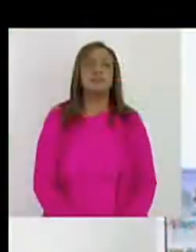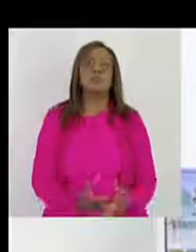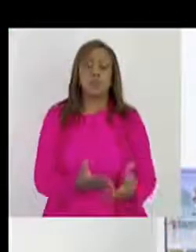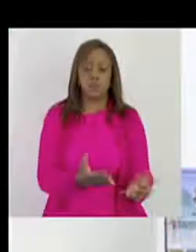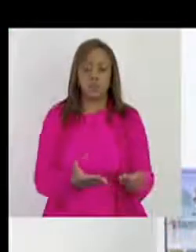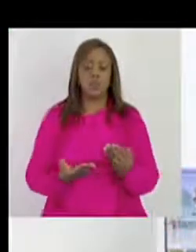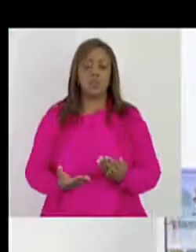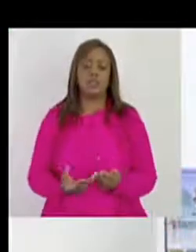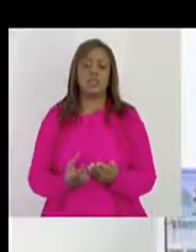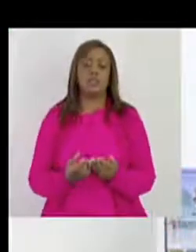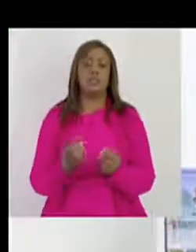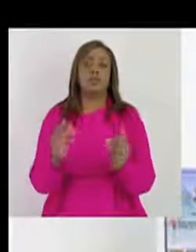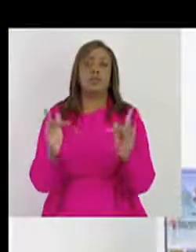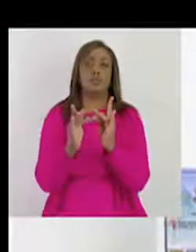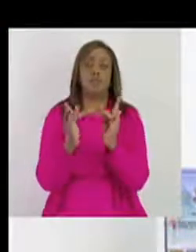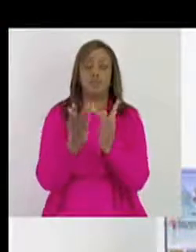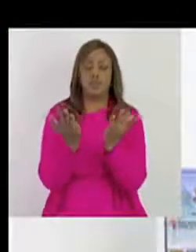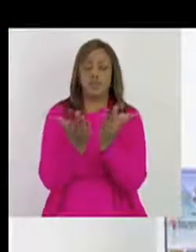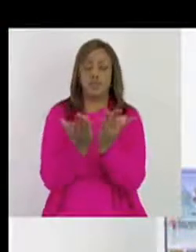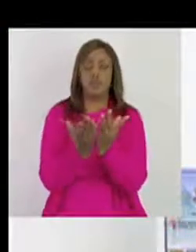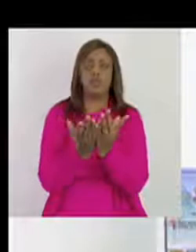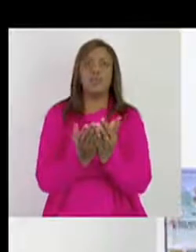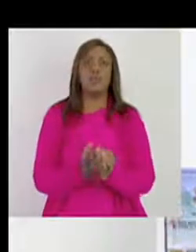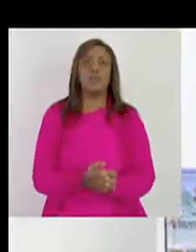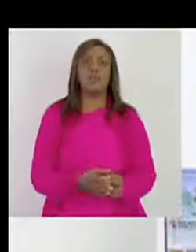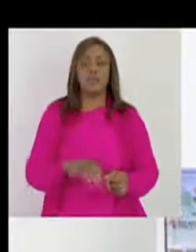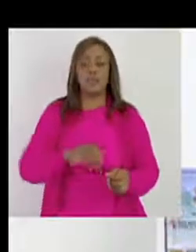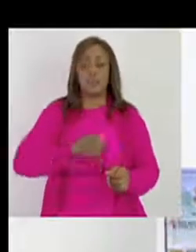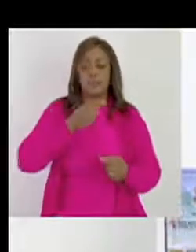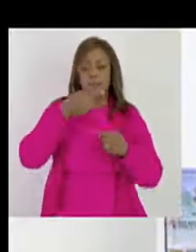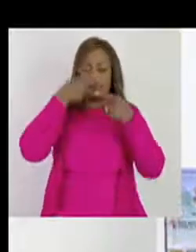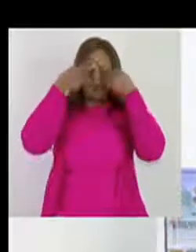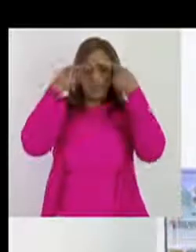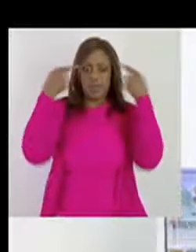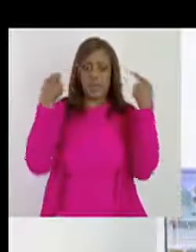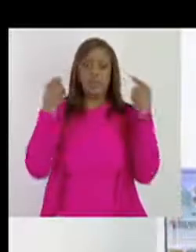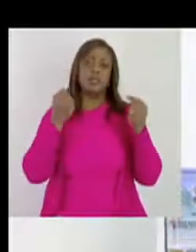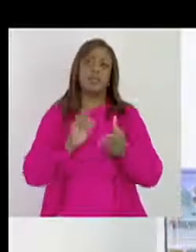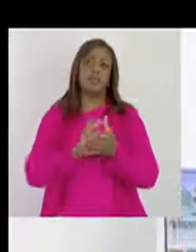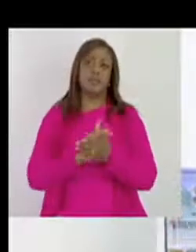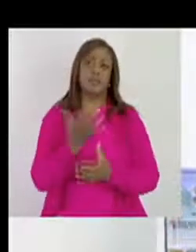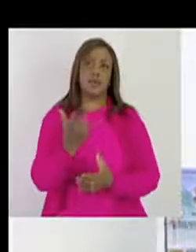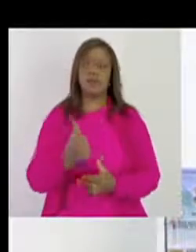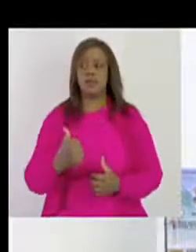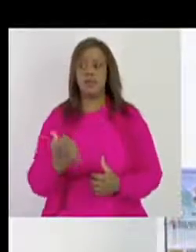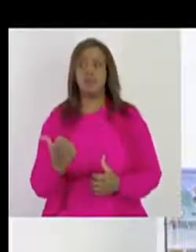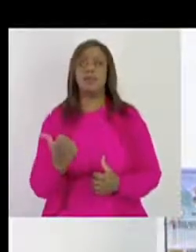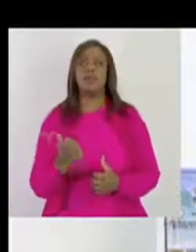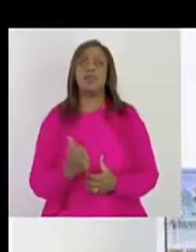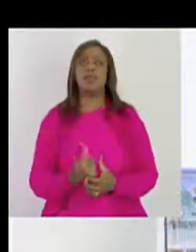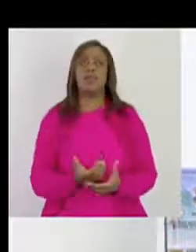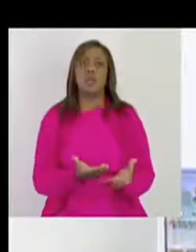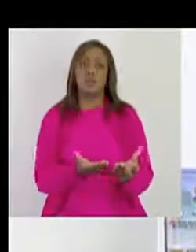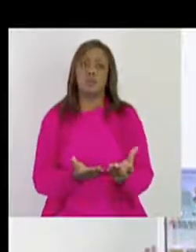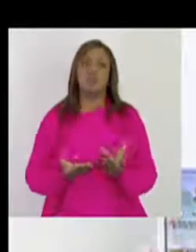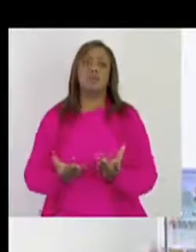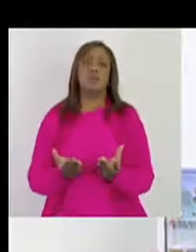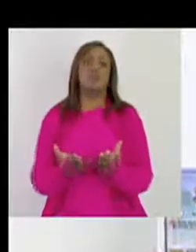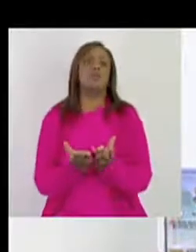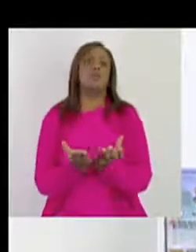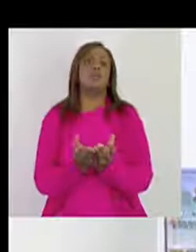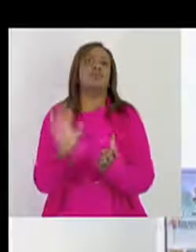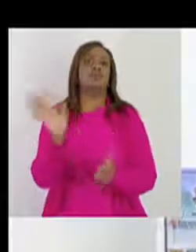welcome to My Zone Online School. My name is Mr. Masia, and now let us also say hello to